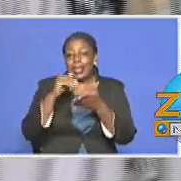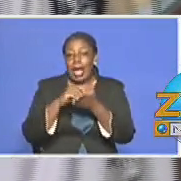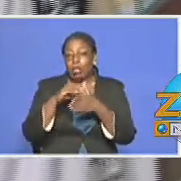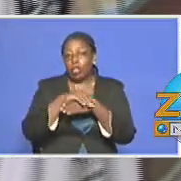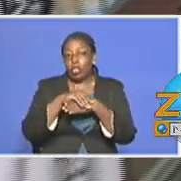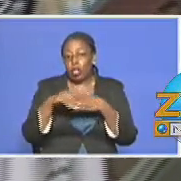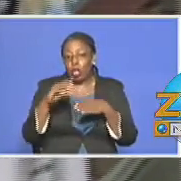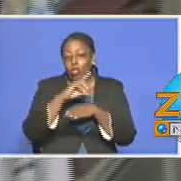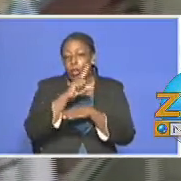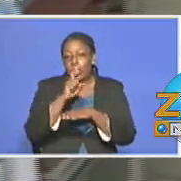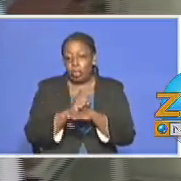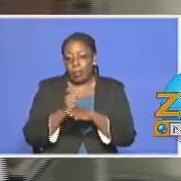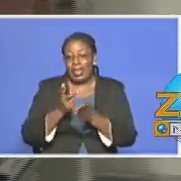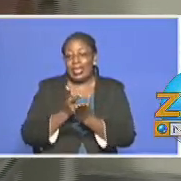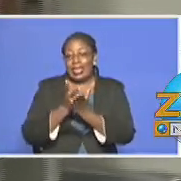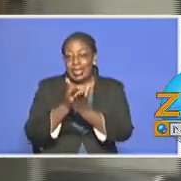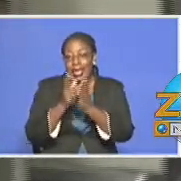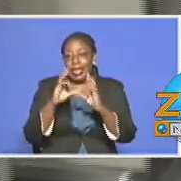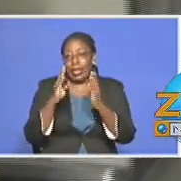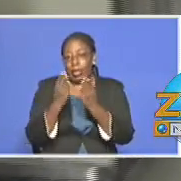to the Exuma Sailing Club.